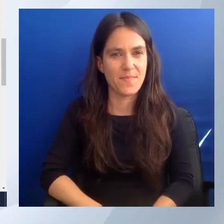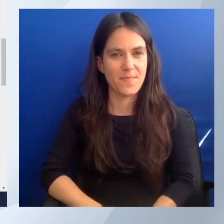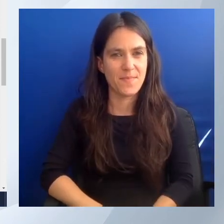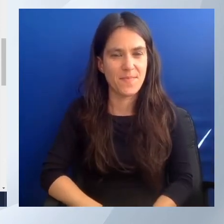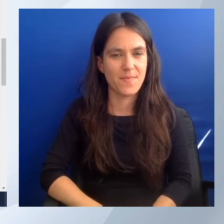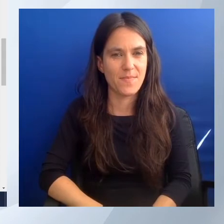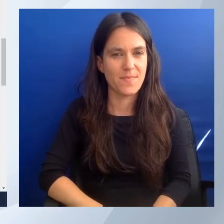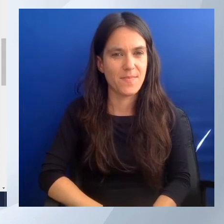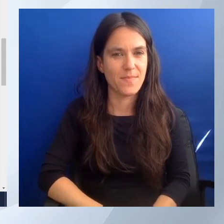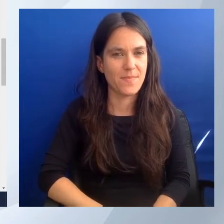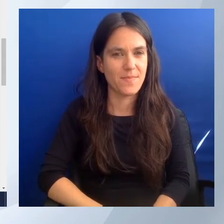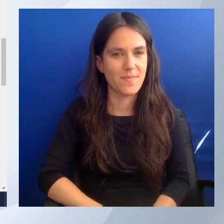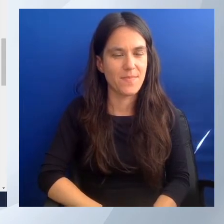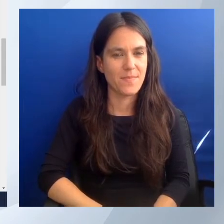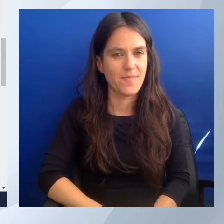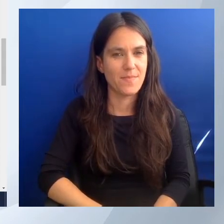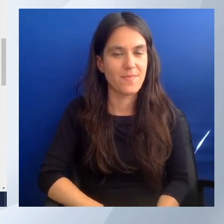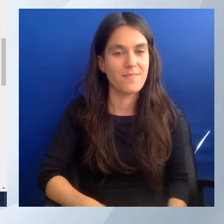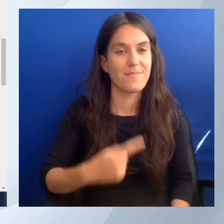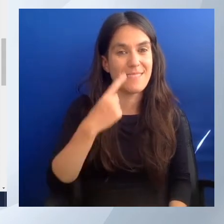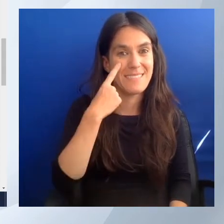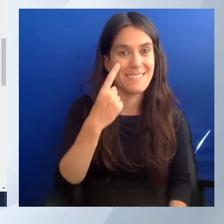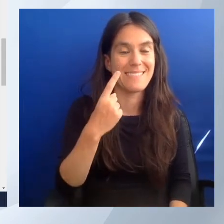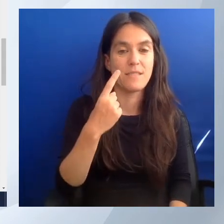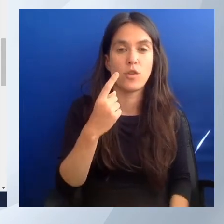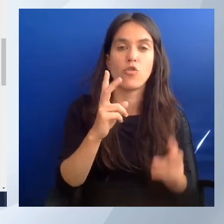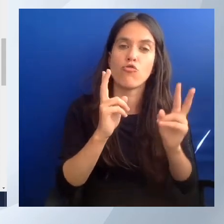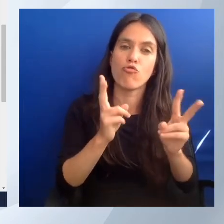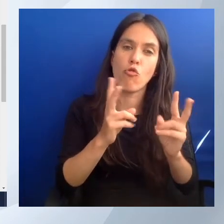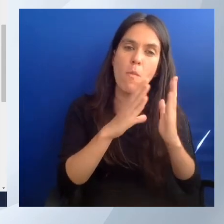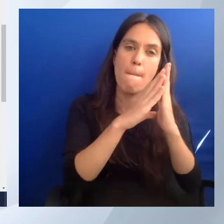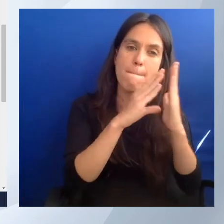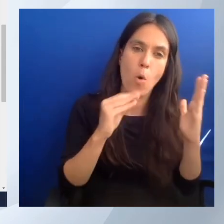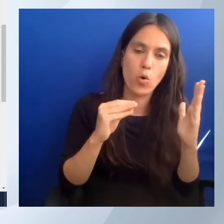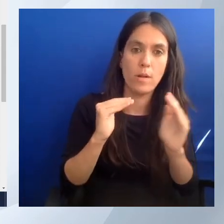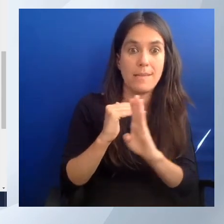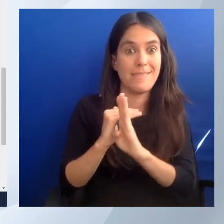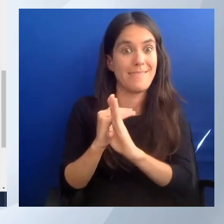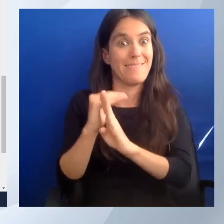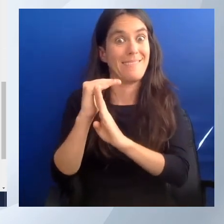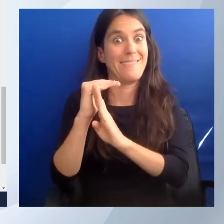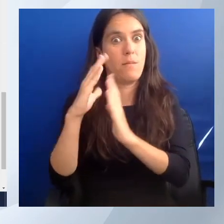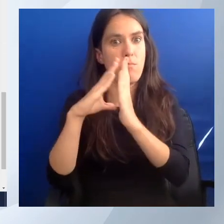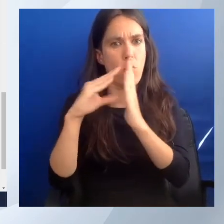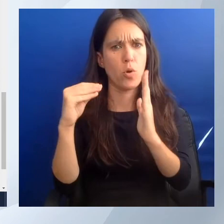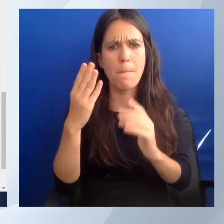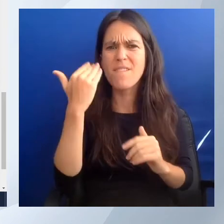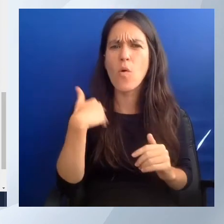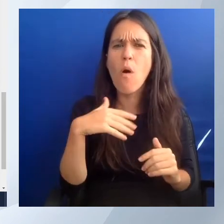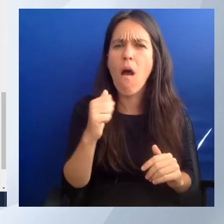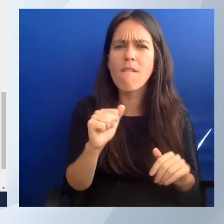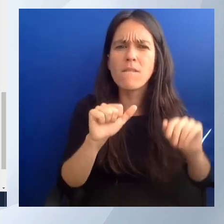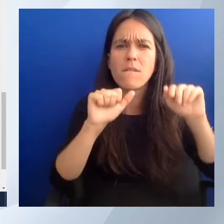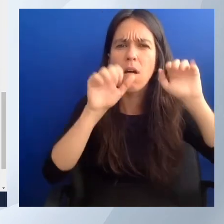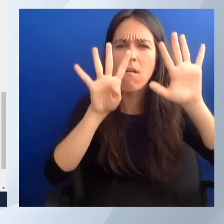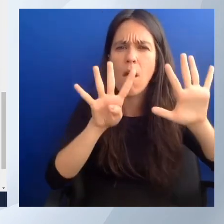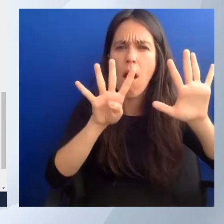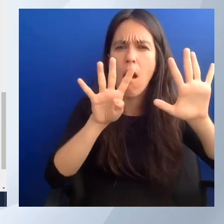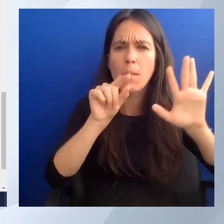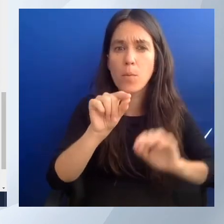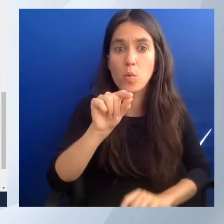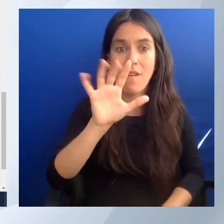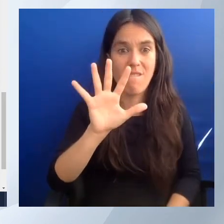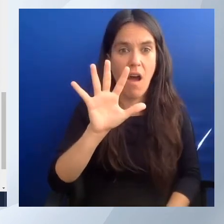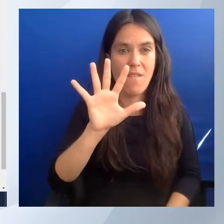behavior from the normal model and the optimized model. So previously I had 9.5